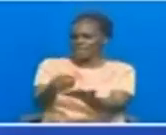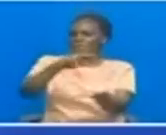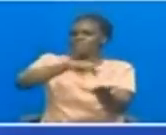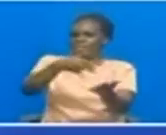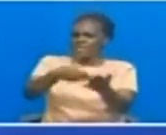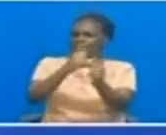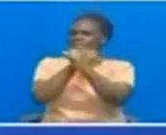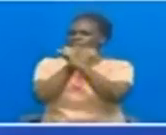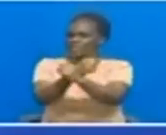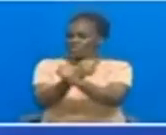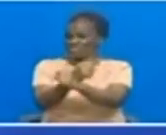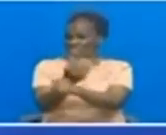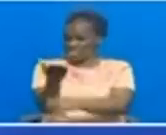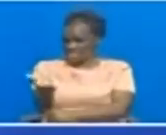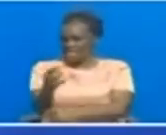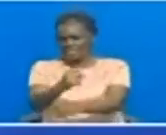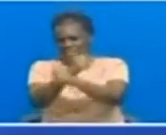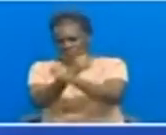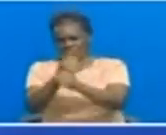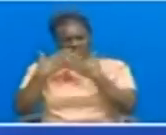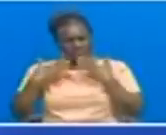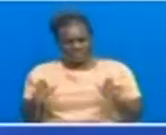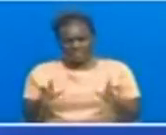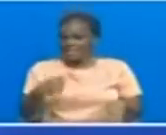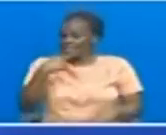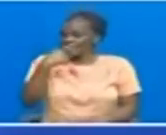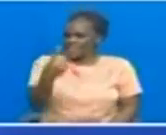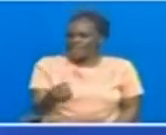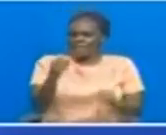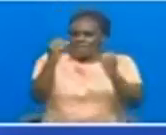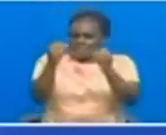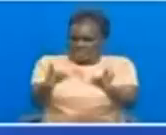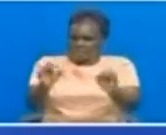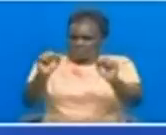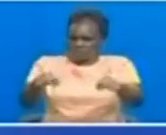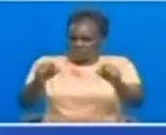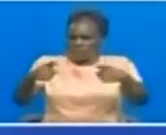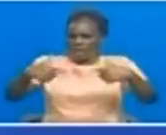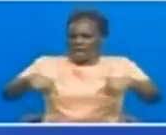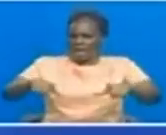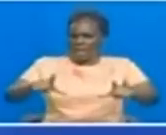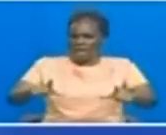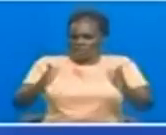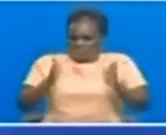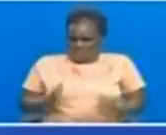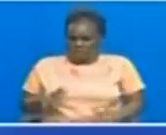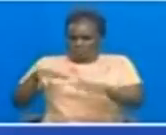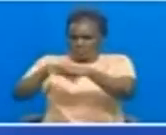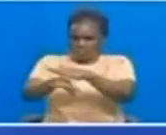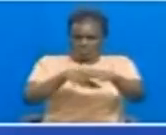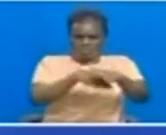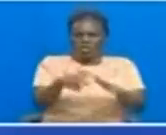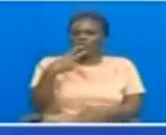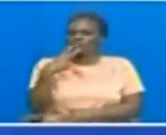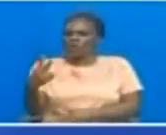the security protocols applied, they are secure enough. So we are also saying, if we can allow someone to access your 200